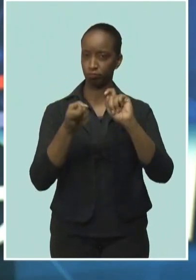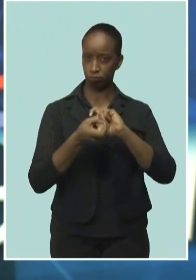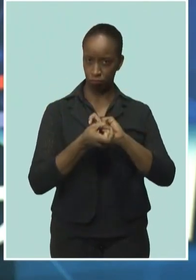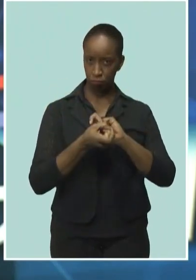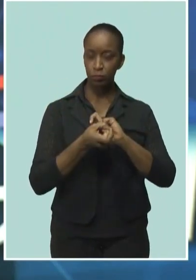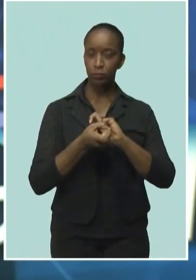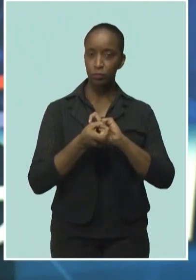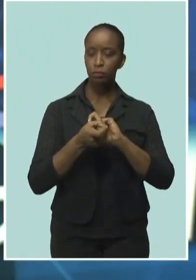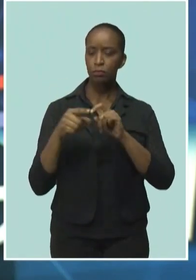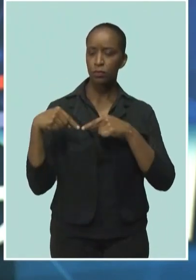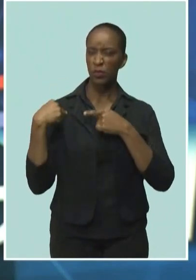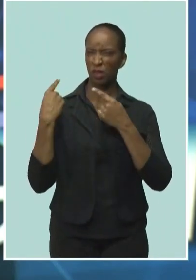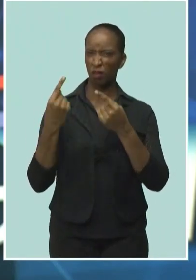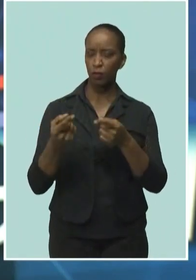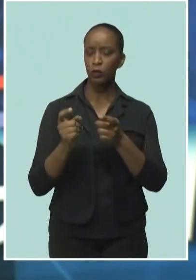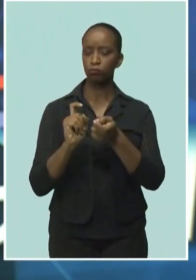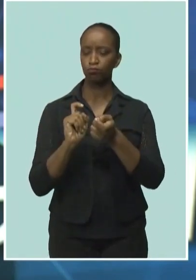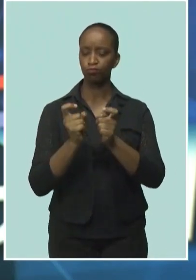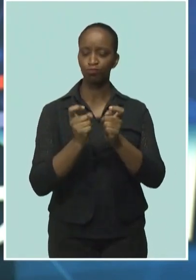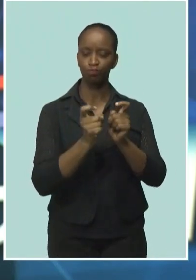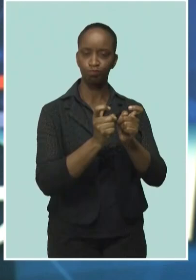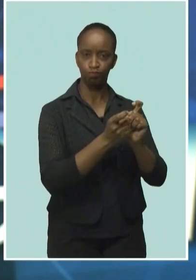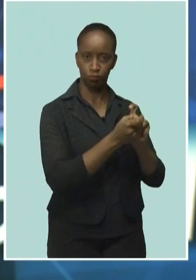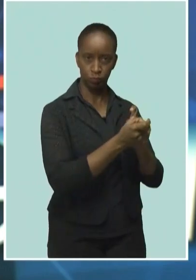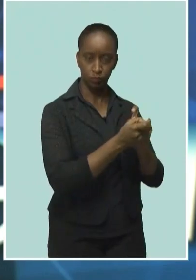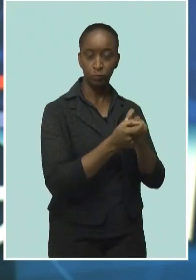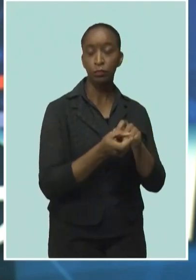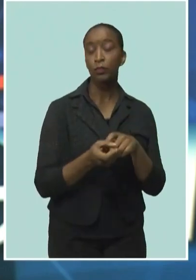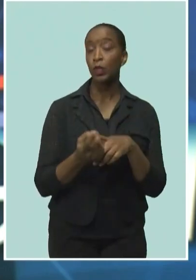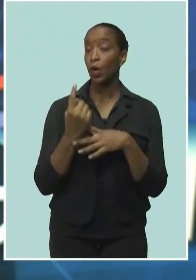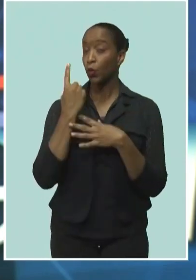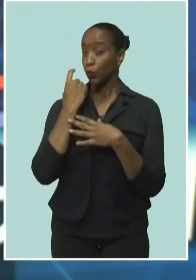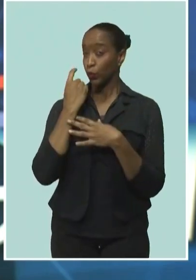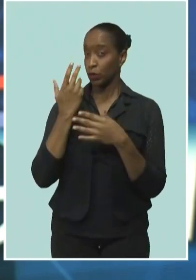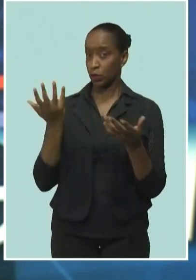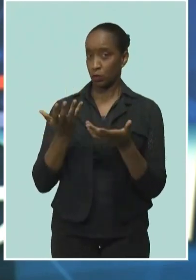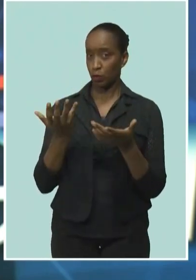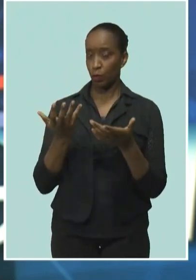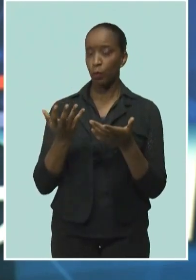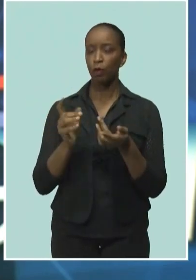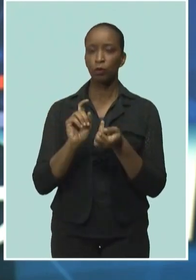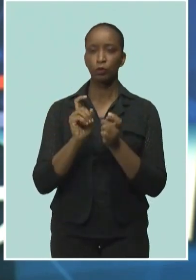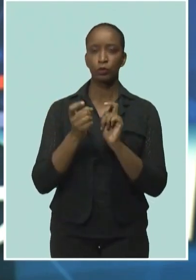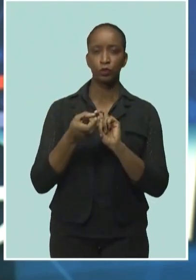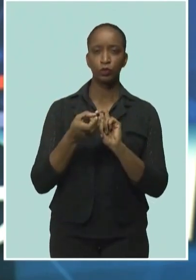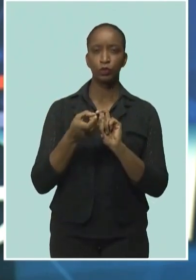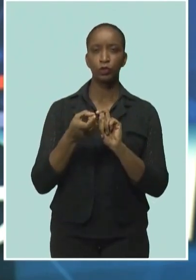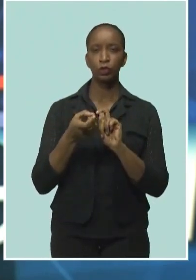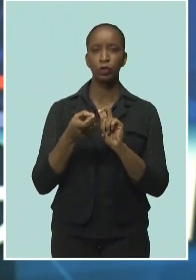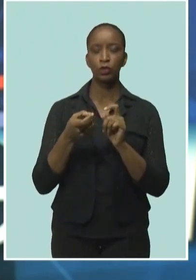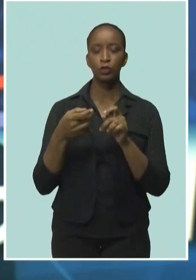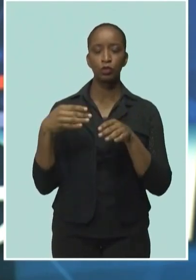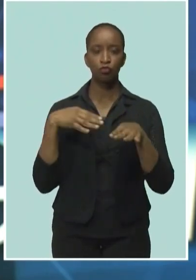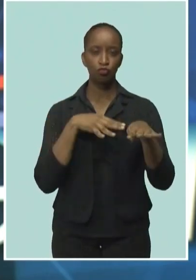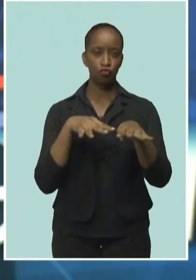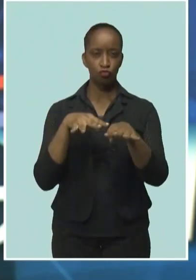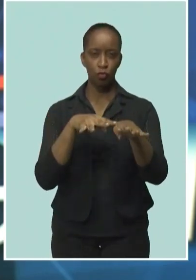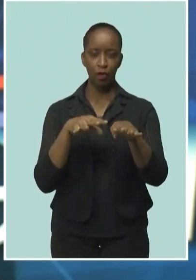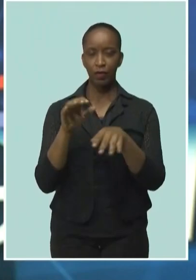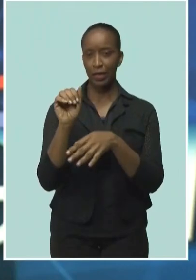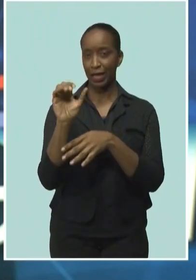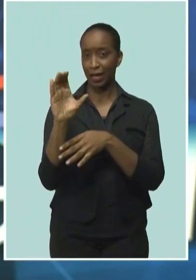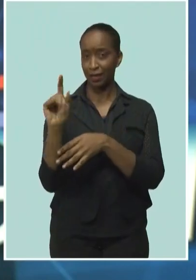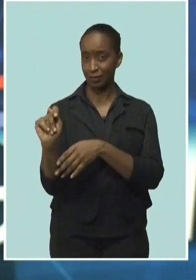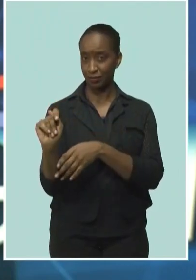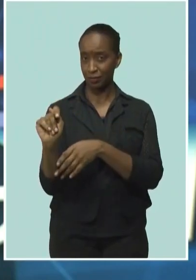undertaken over the years to assist, more recently, amendments to the Road Traffic Act. She welcomed the changes to the legislation on